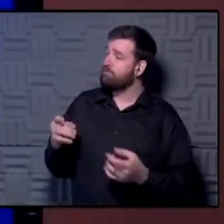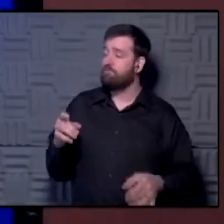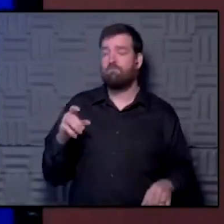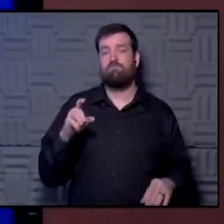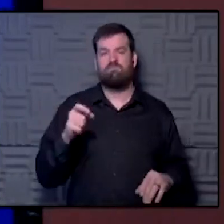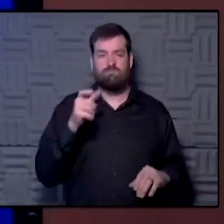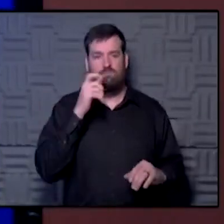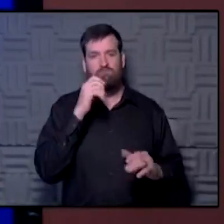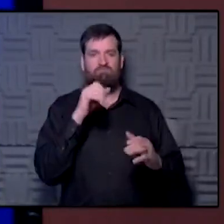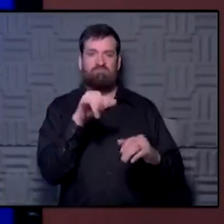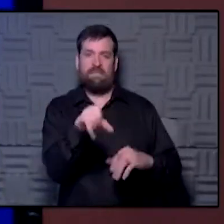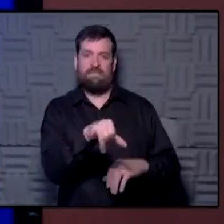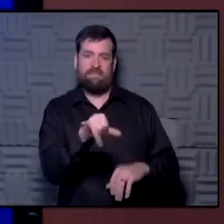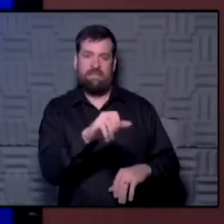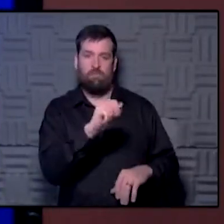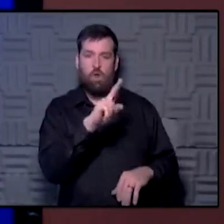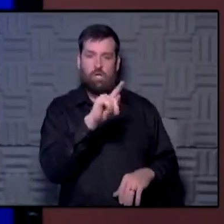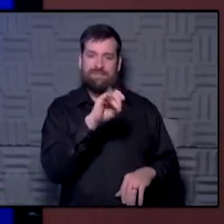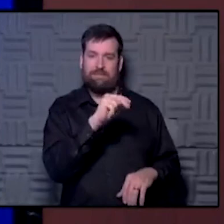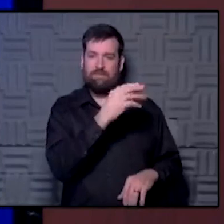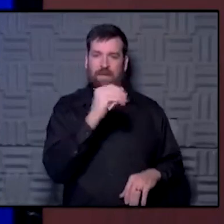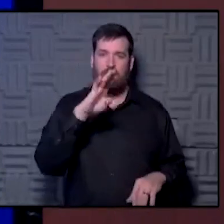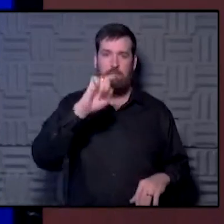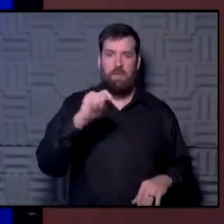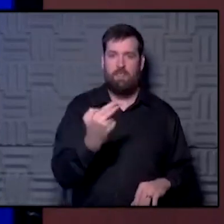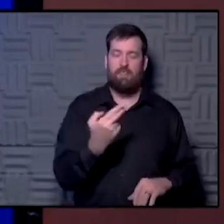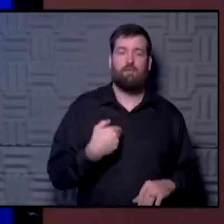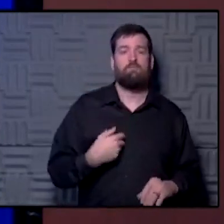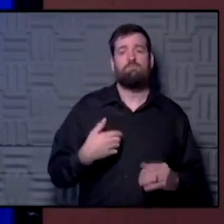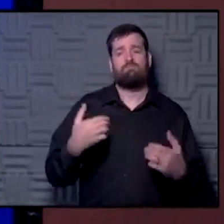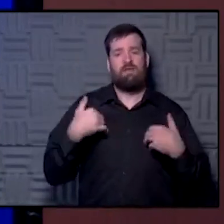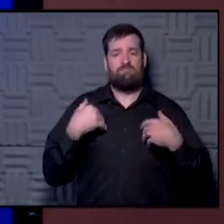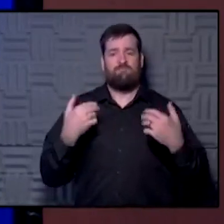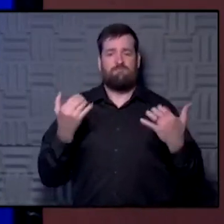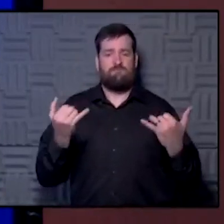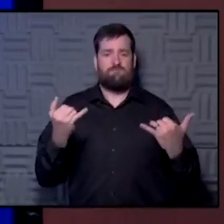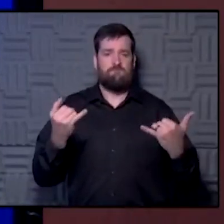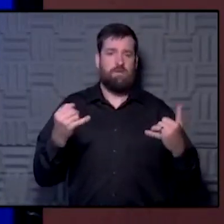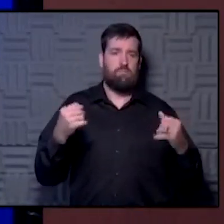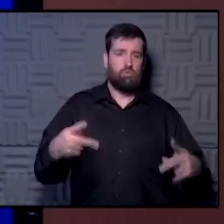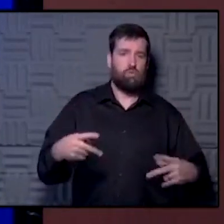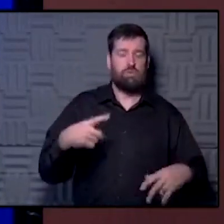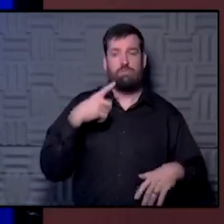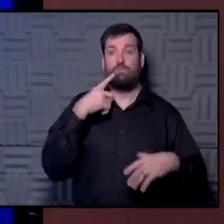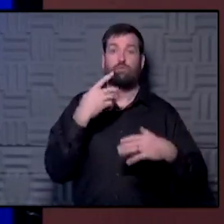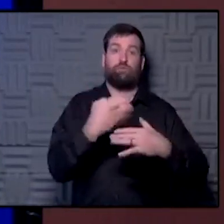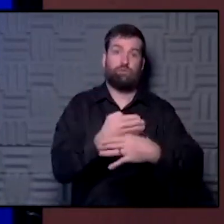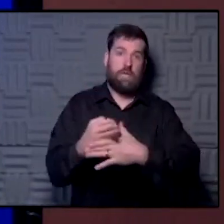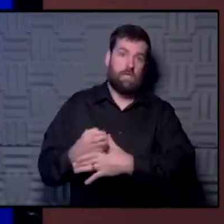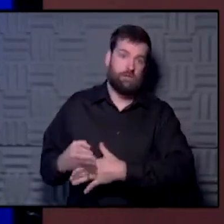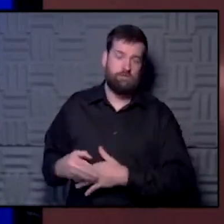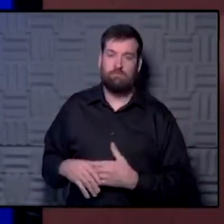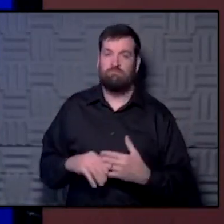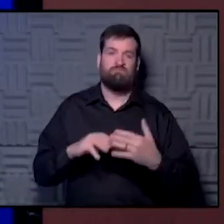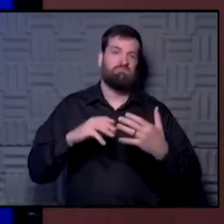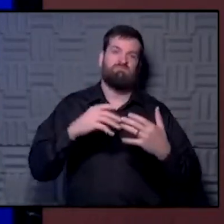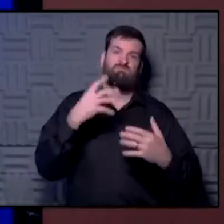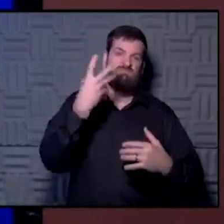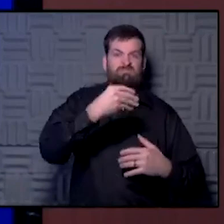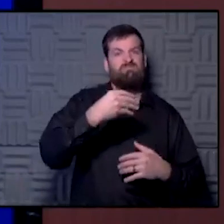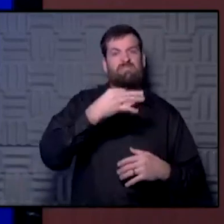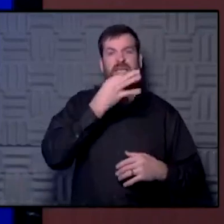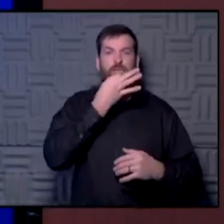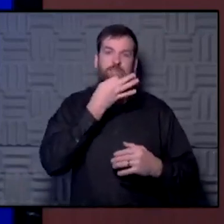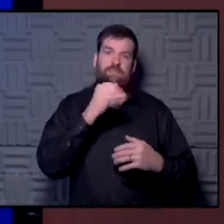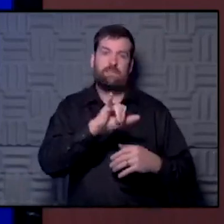would echo what Austin and Beth said, is that we have this opportunity to share the great expertise of folks like